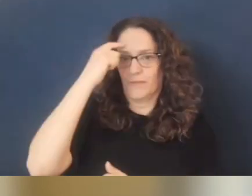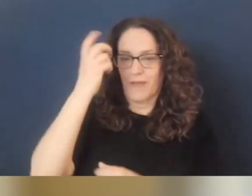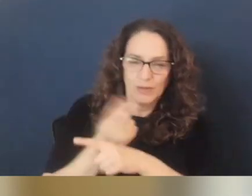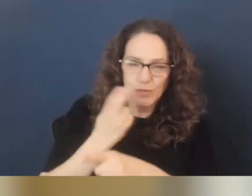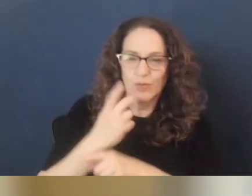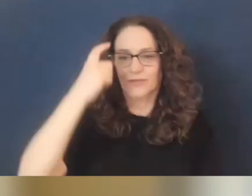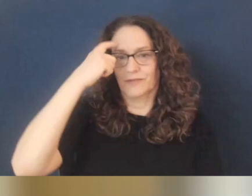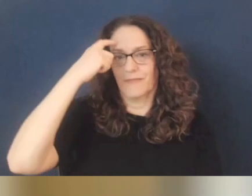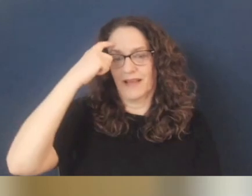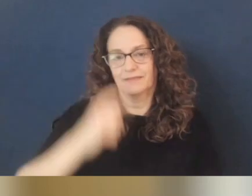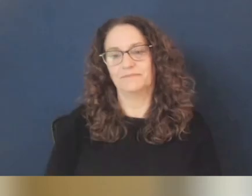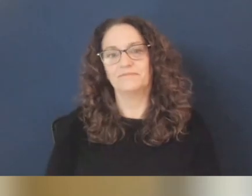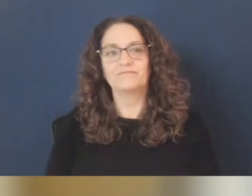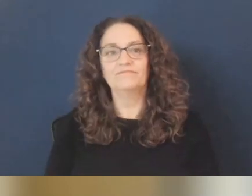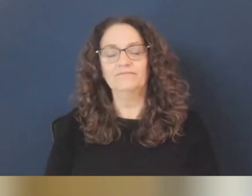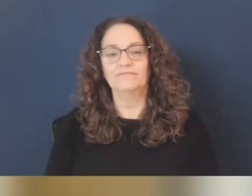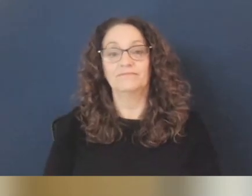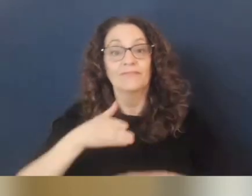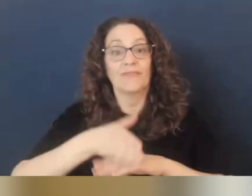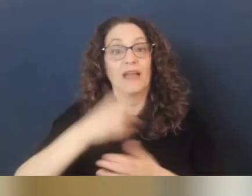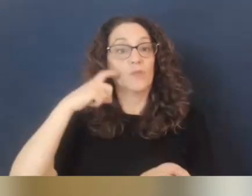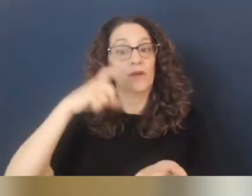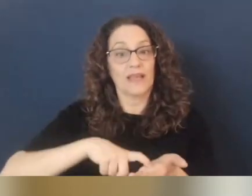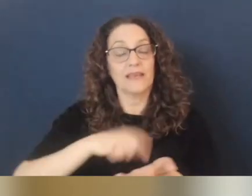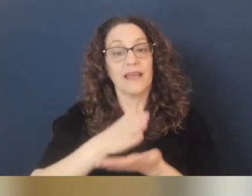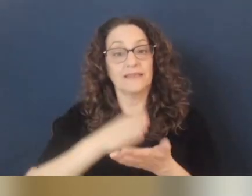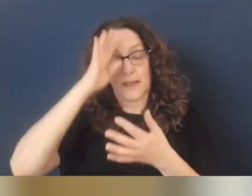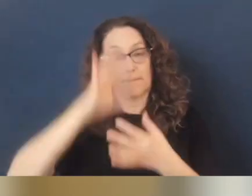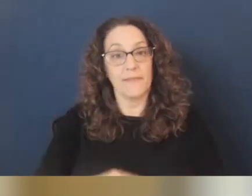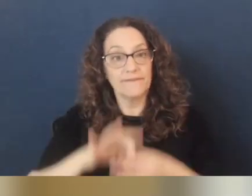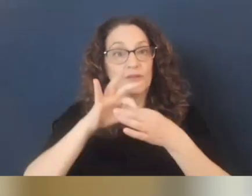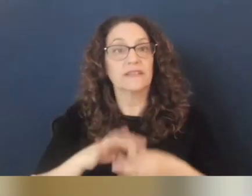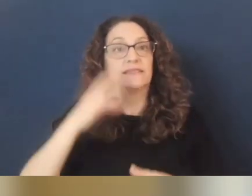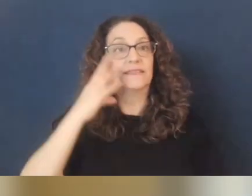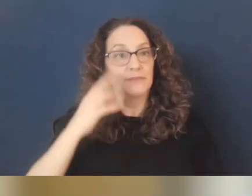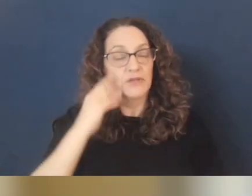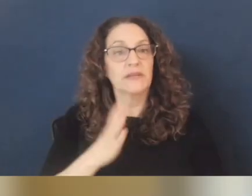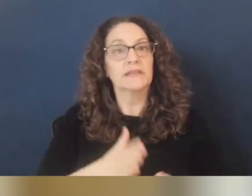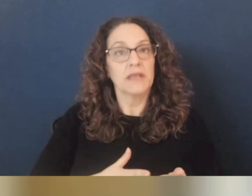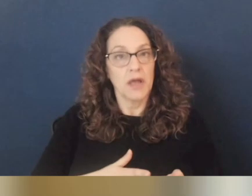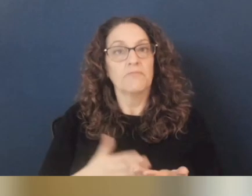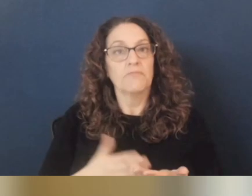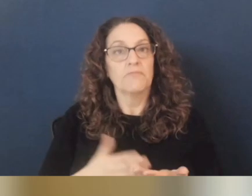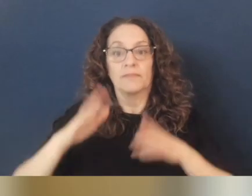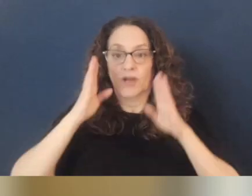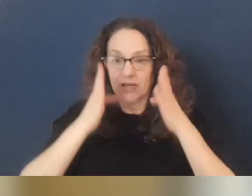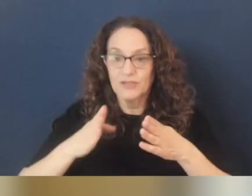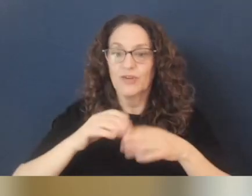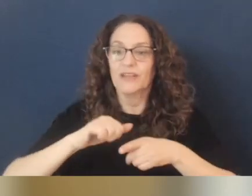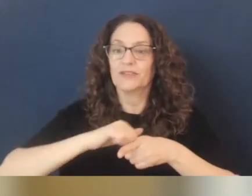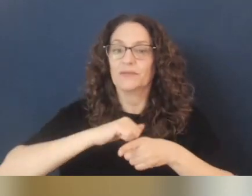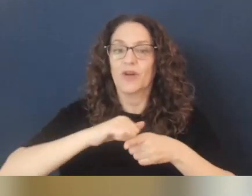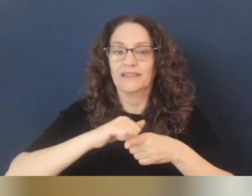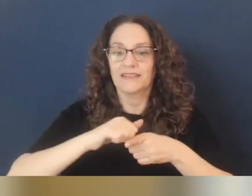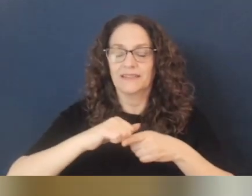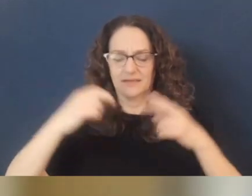to recognize after we've done some mindfulness practice, some concentration practice, and then we look more deeply at the mind